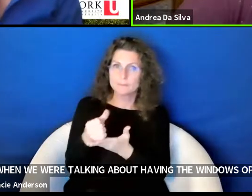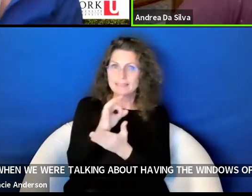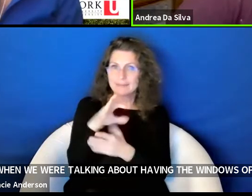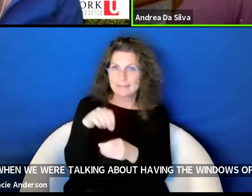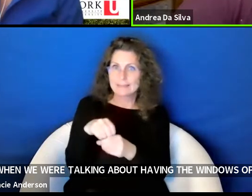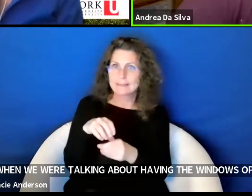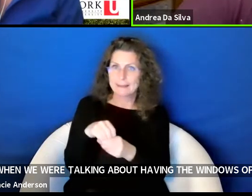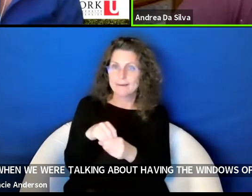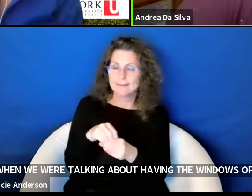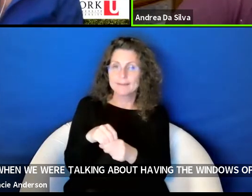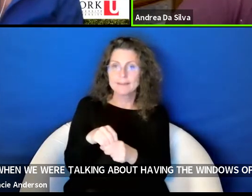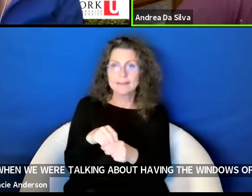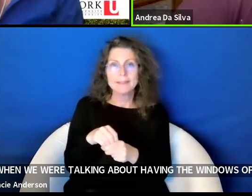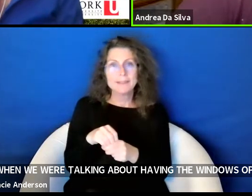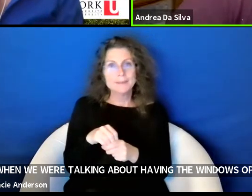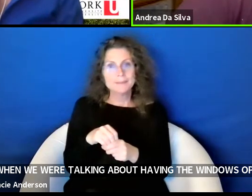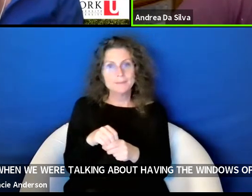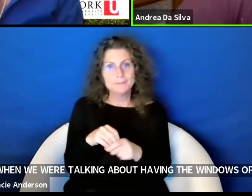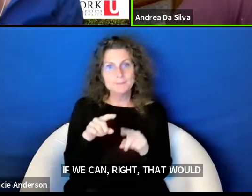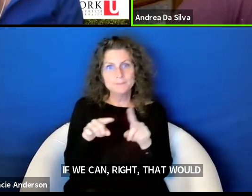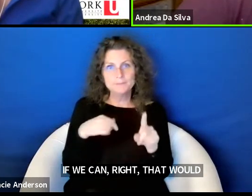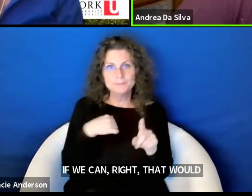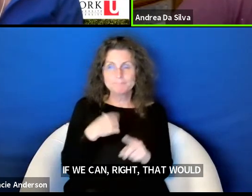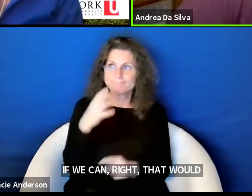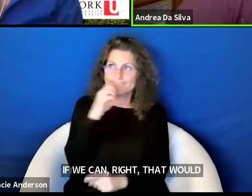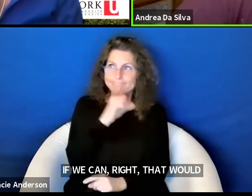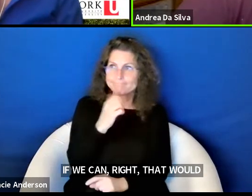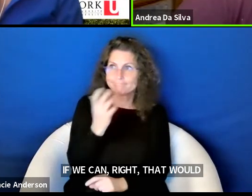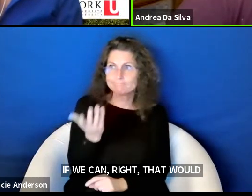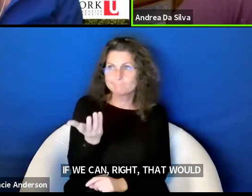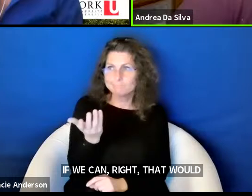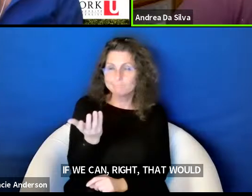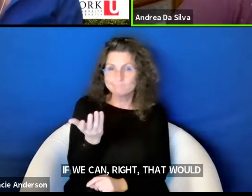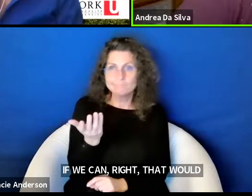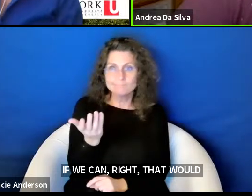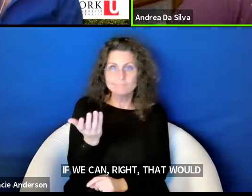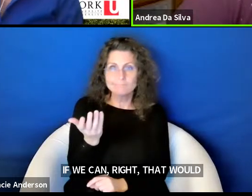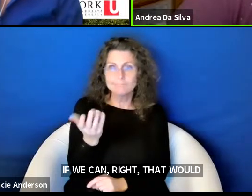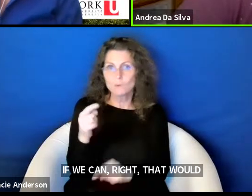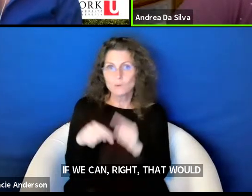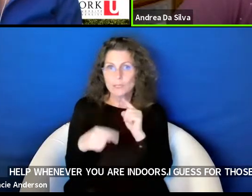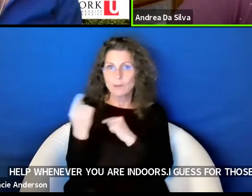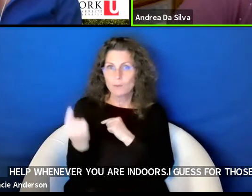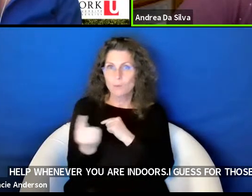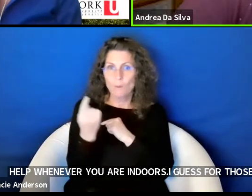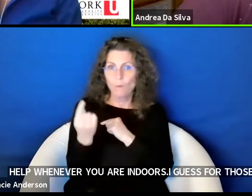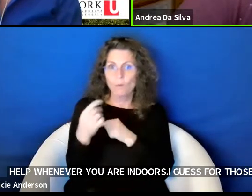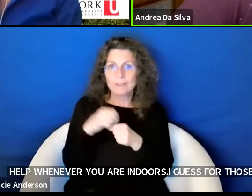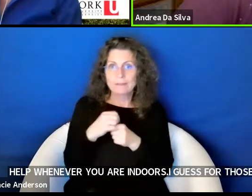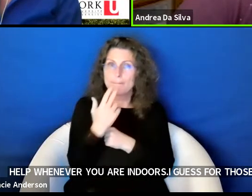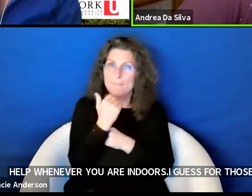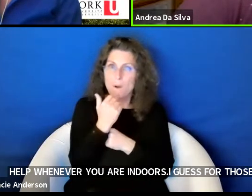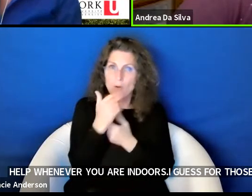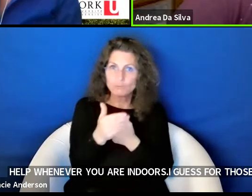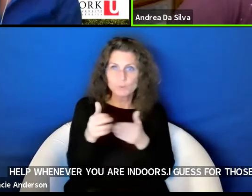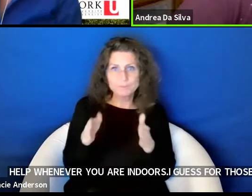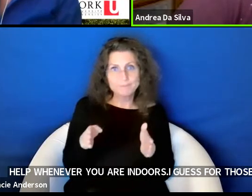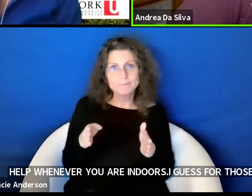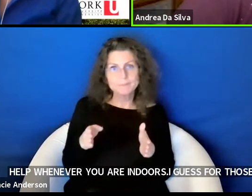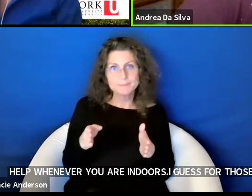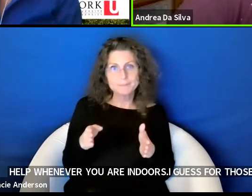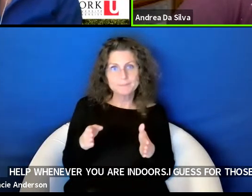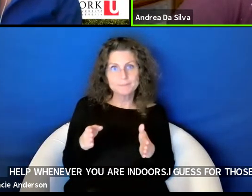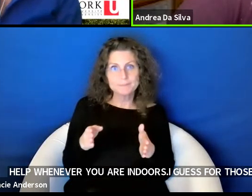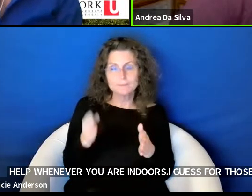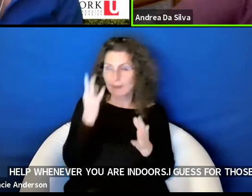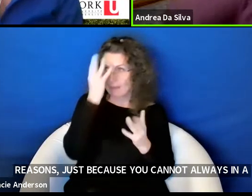indoors. But I guess for those reasons, just because you cannot always in a small room, just